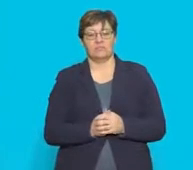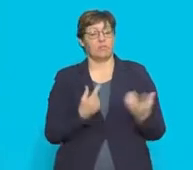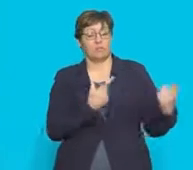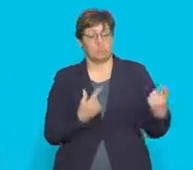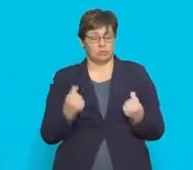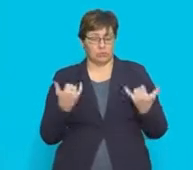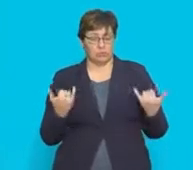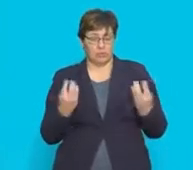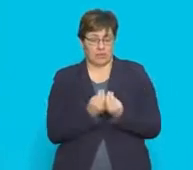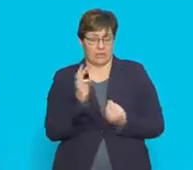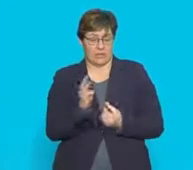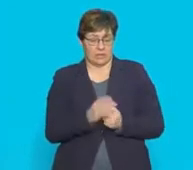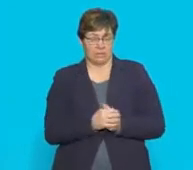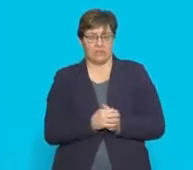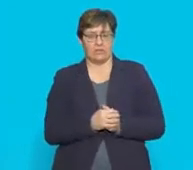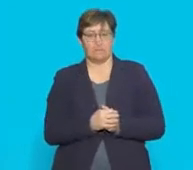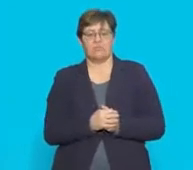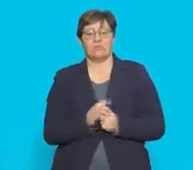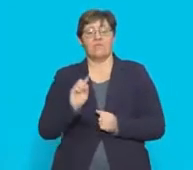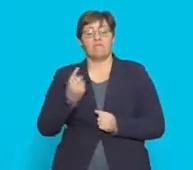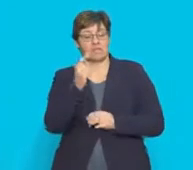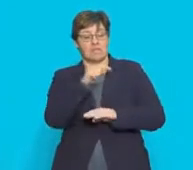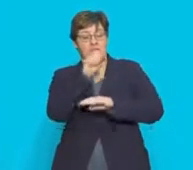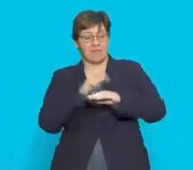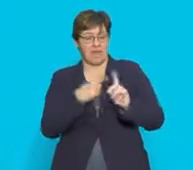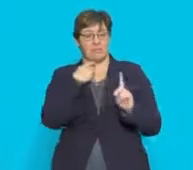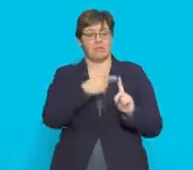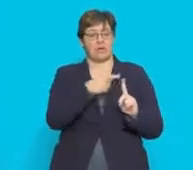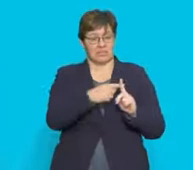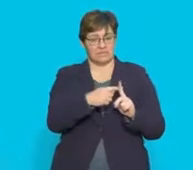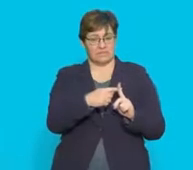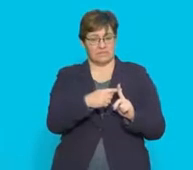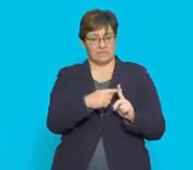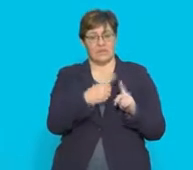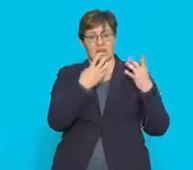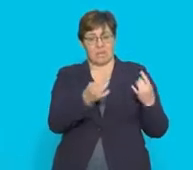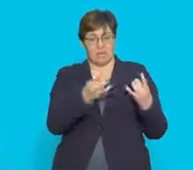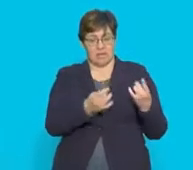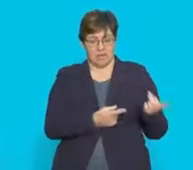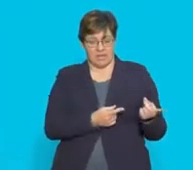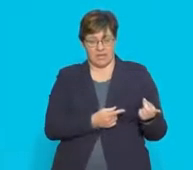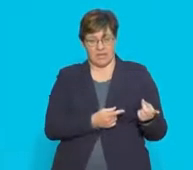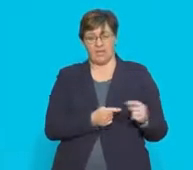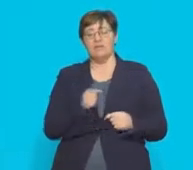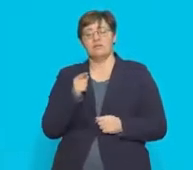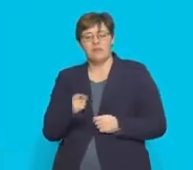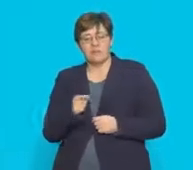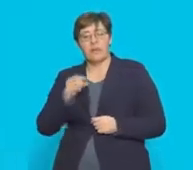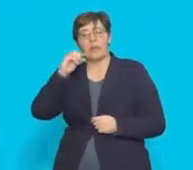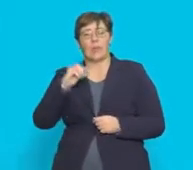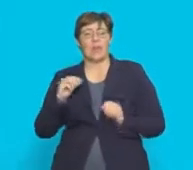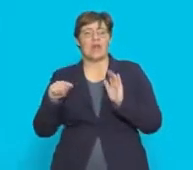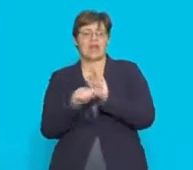going to do together. Firstly, we're going to divide a positive rational number by a very